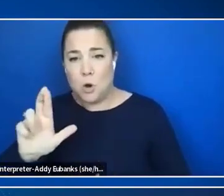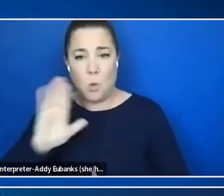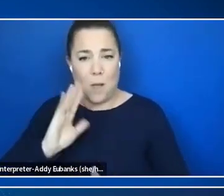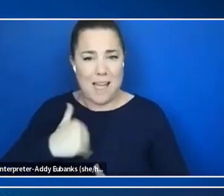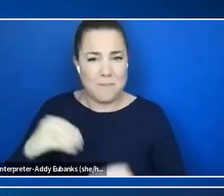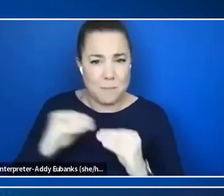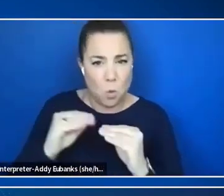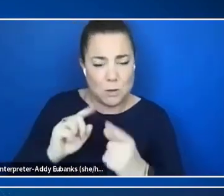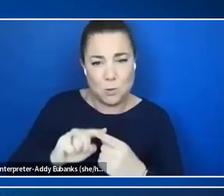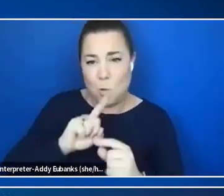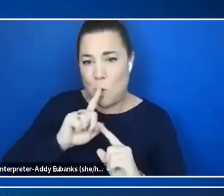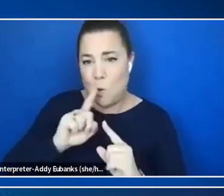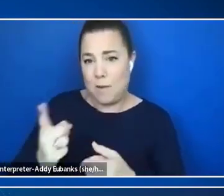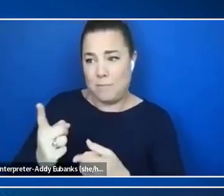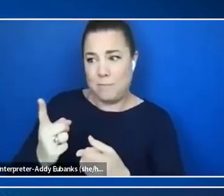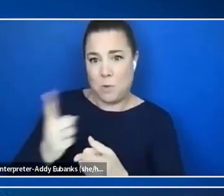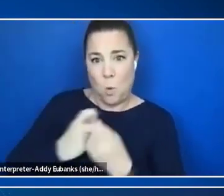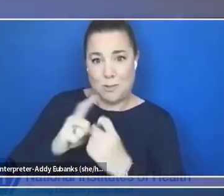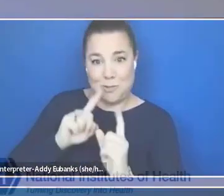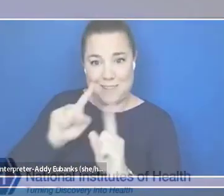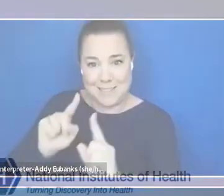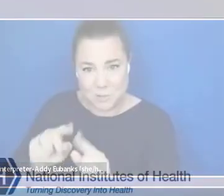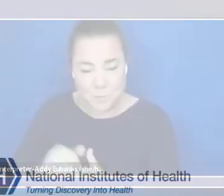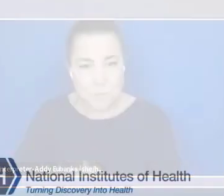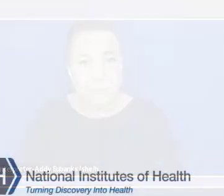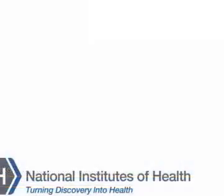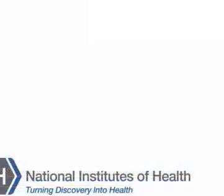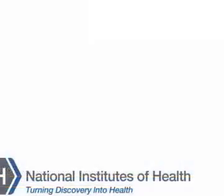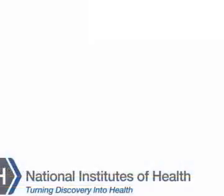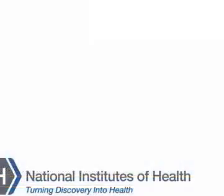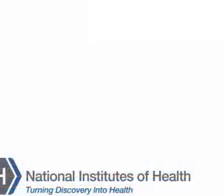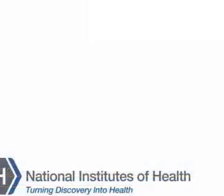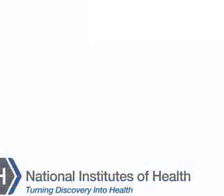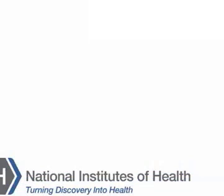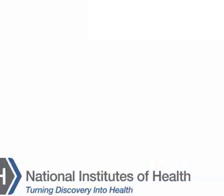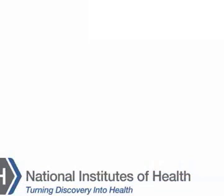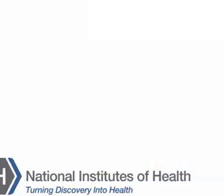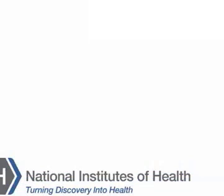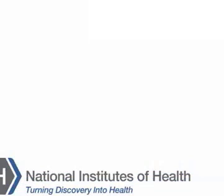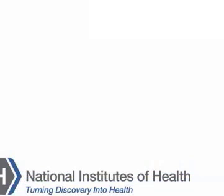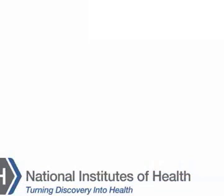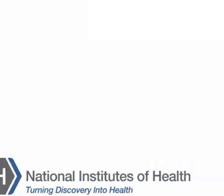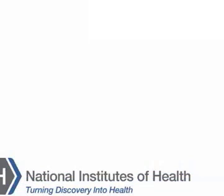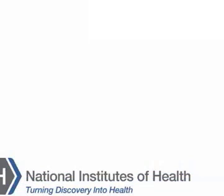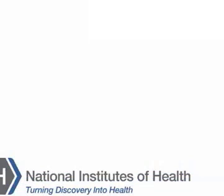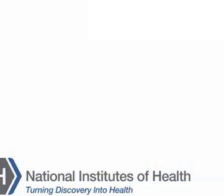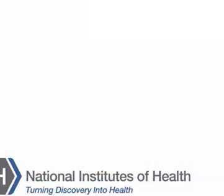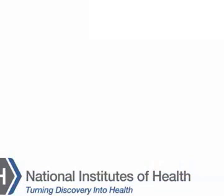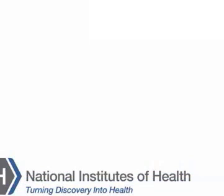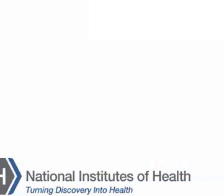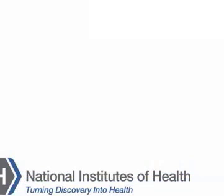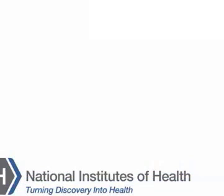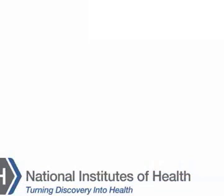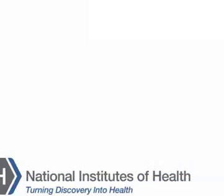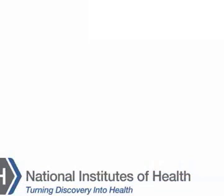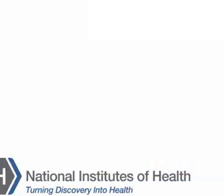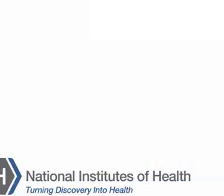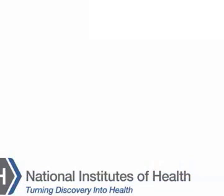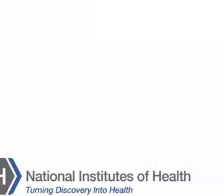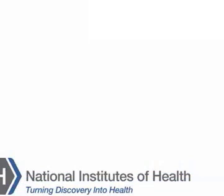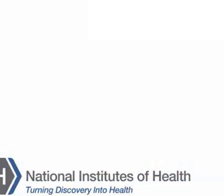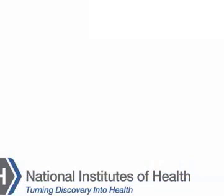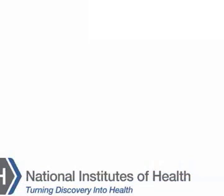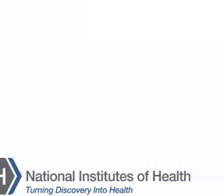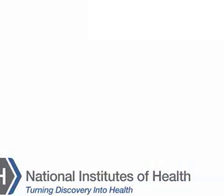joining us today. We'll make the recording available on the event webpage as soon as we can. You'll see the